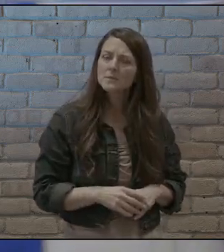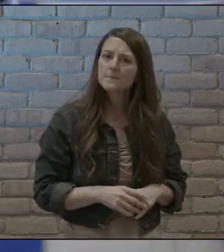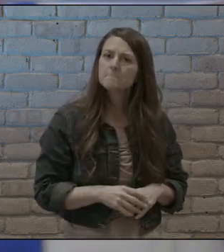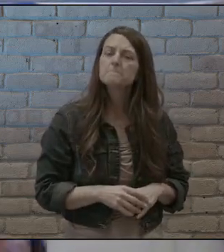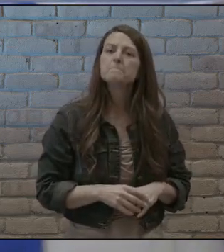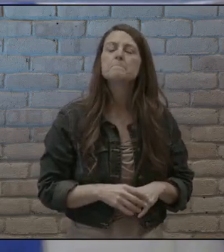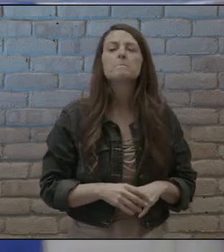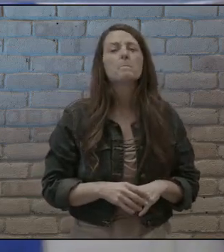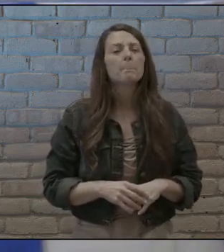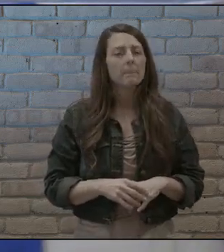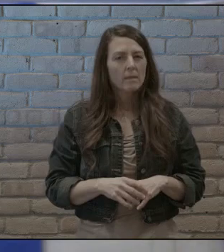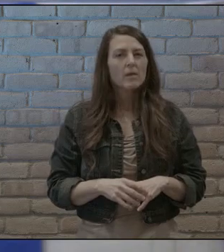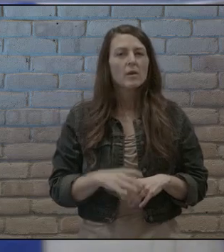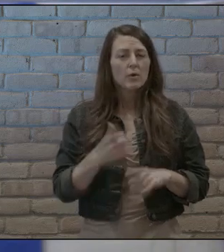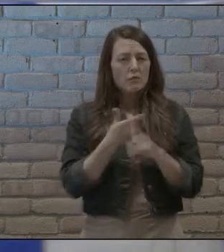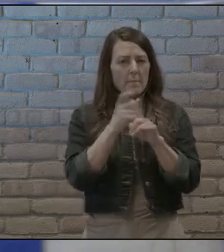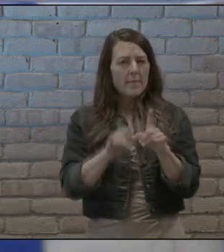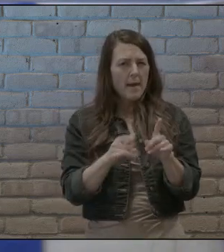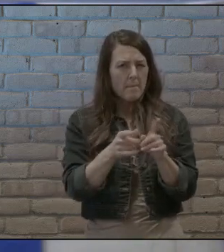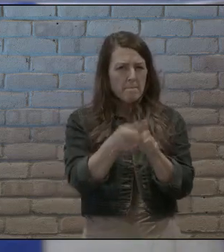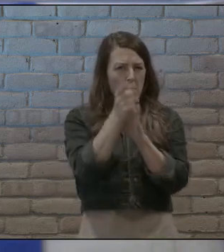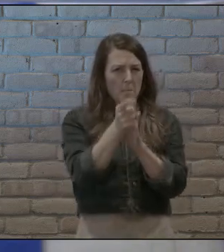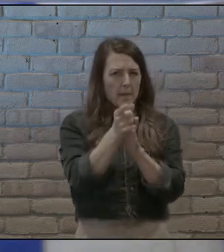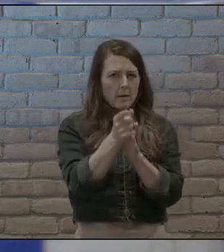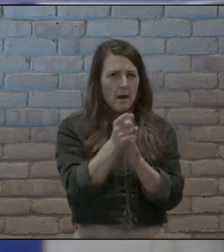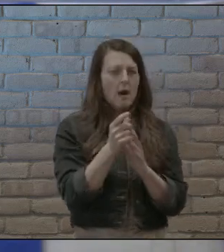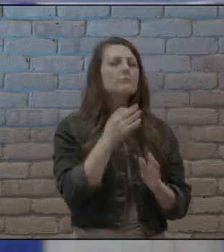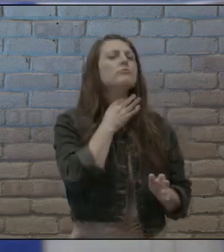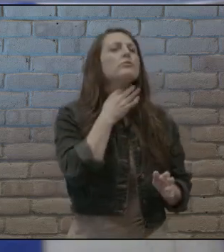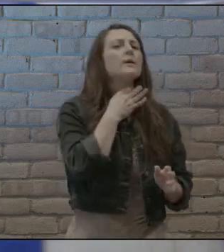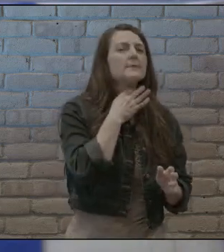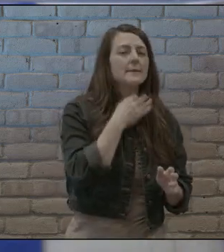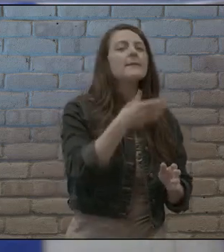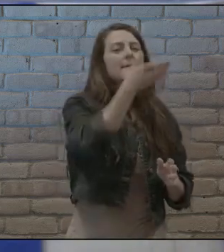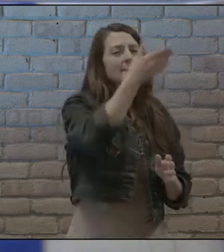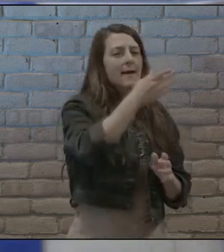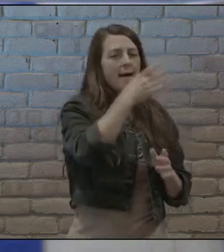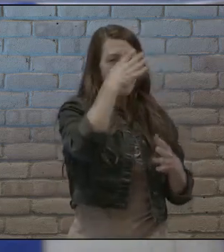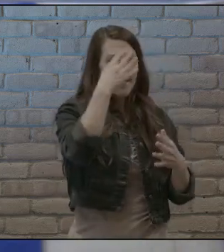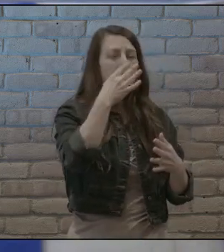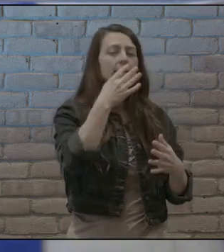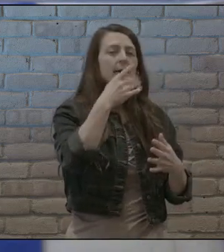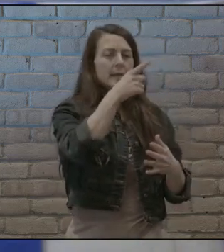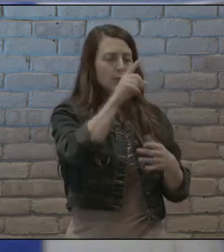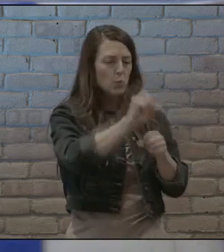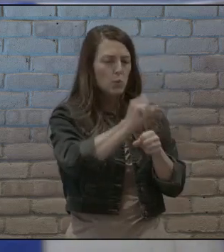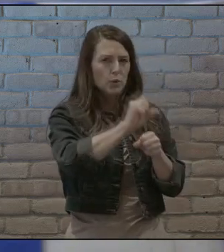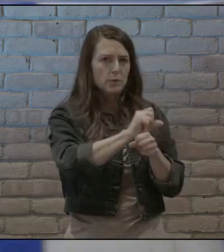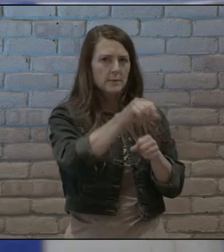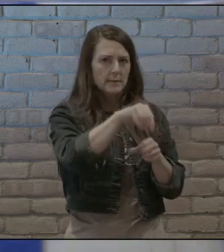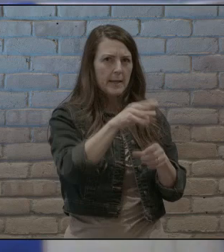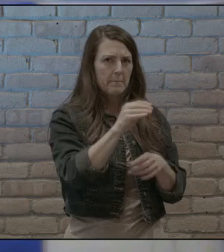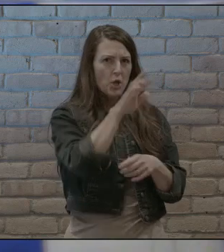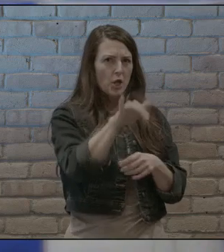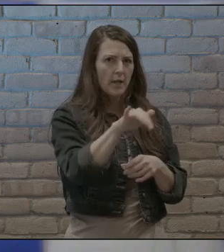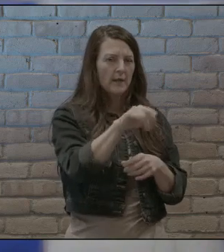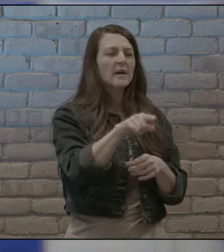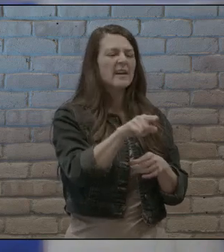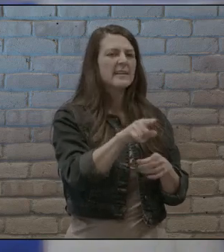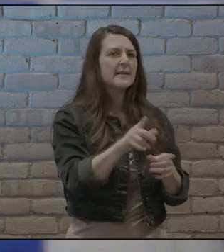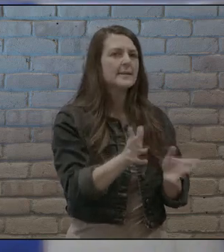And it's out of that moment of curiosity that God moves in Mary's life to go and visit her relative